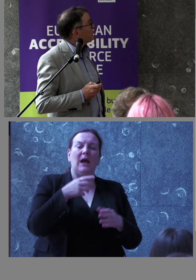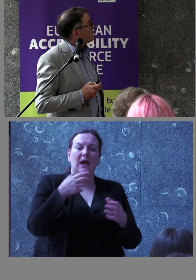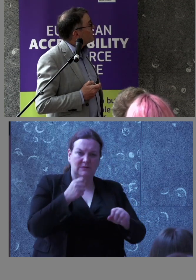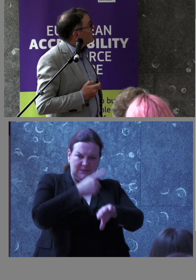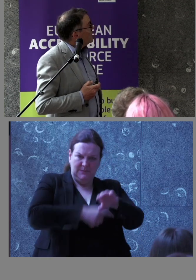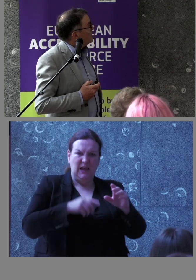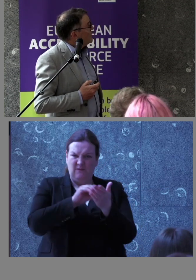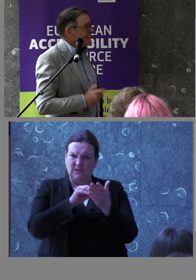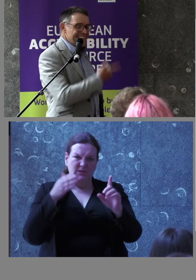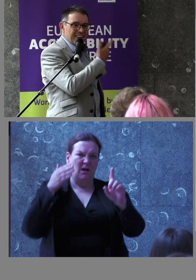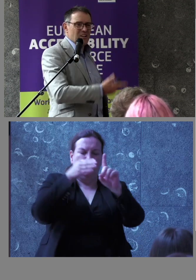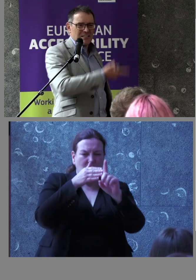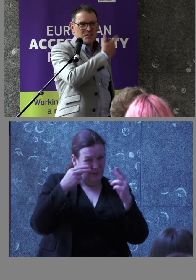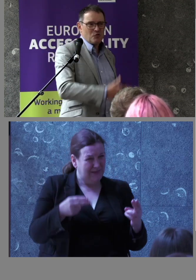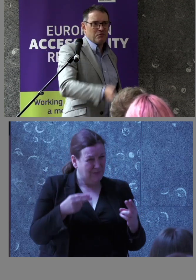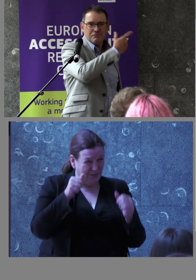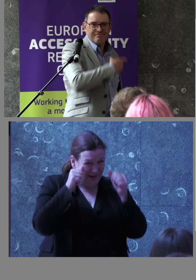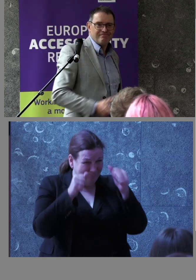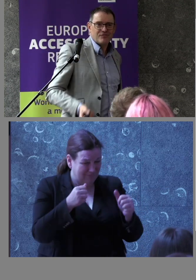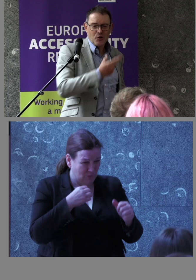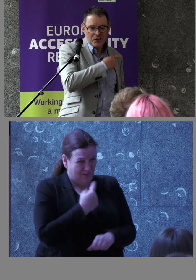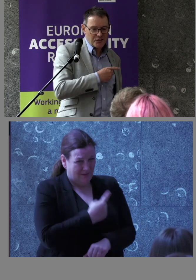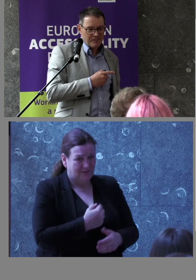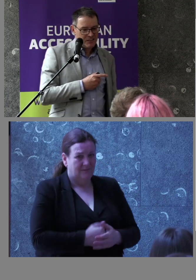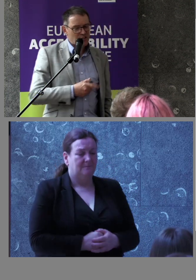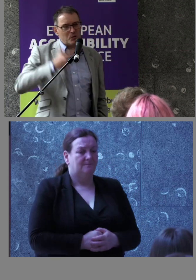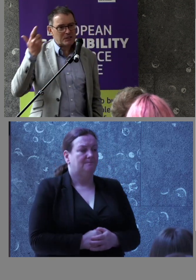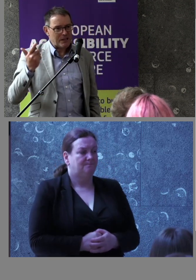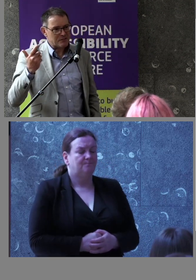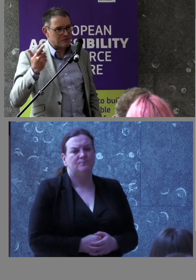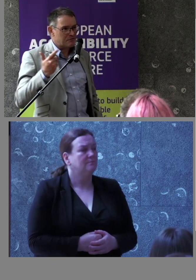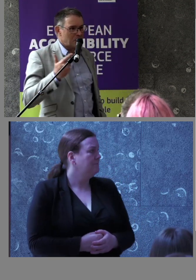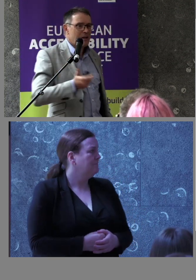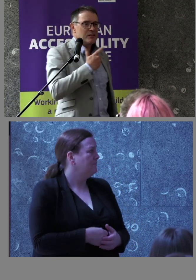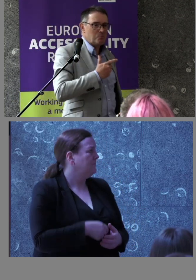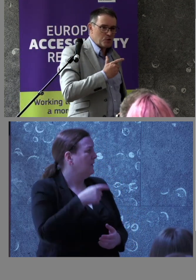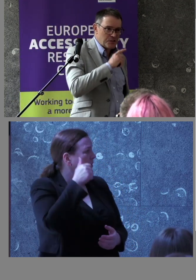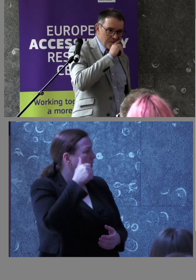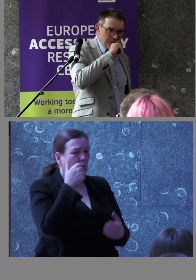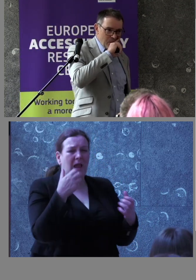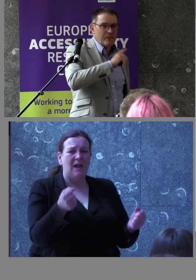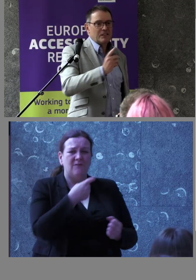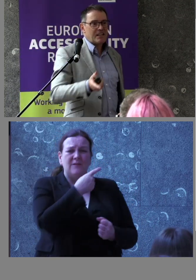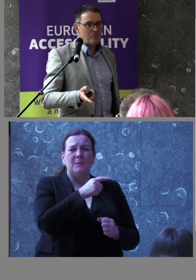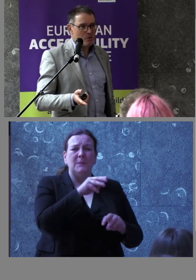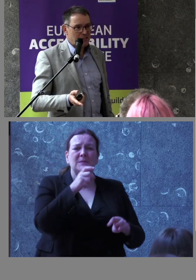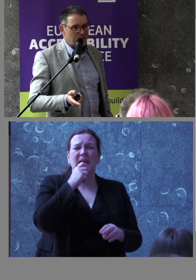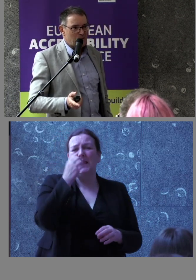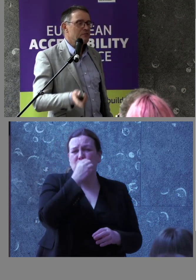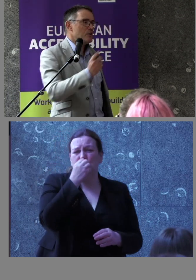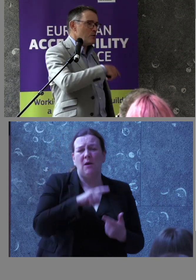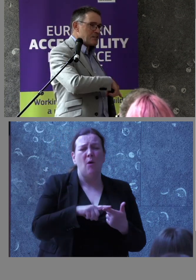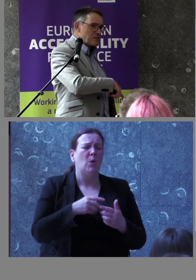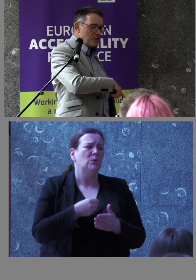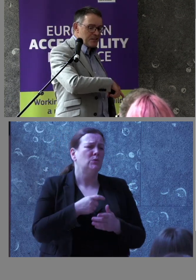We have reasonably modern systems, and we're modernizing them all the time. So we're in a good position to fix some of this stuff. But